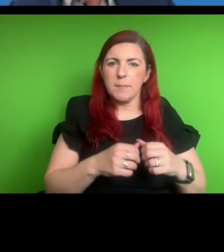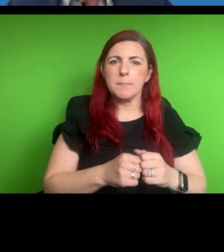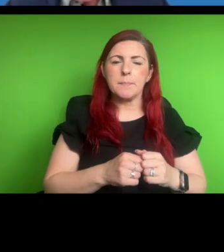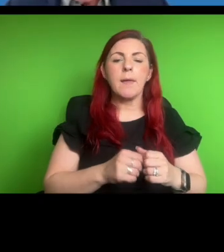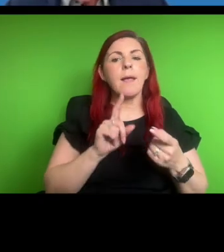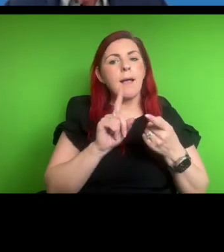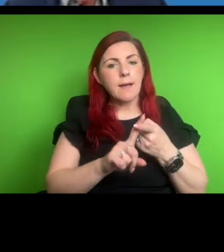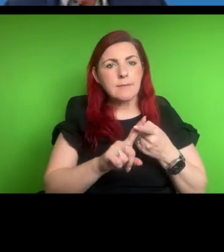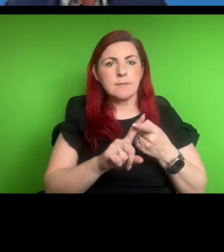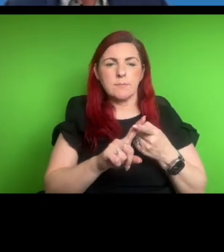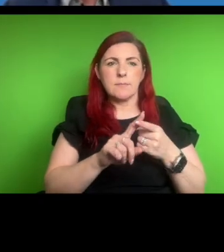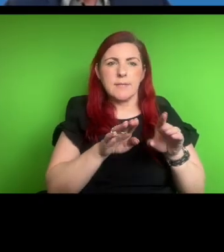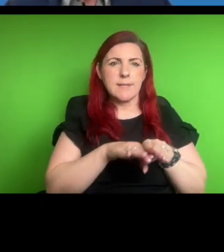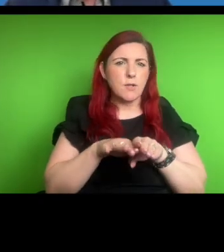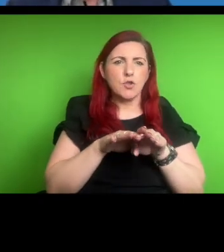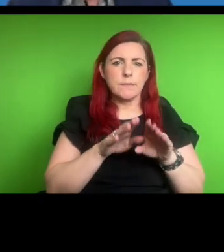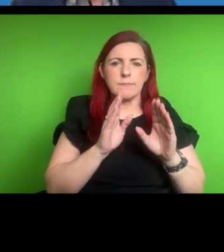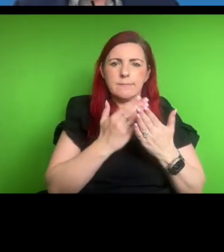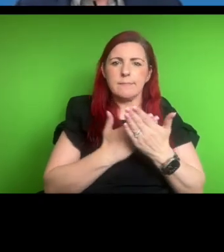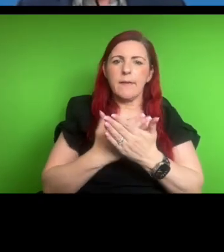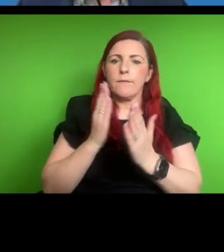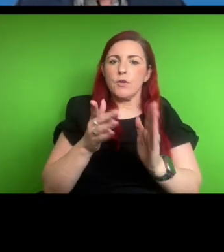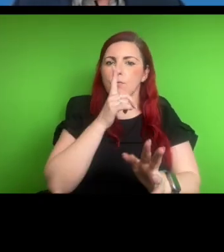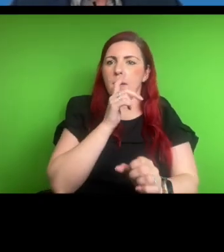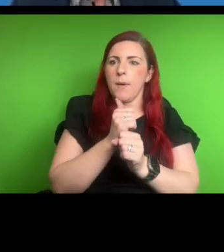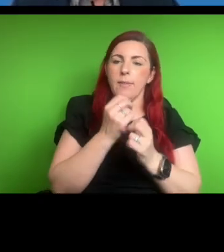emphasizes the need to also always offer